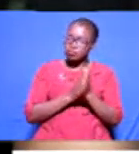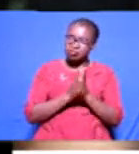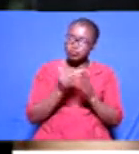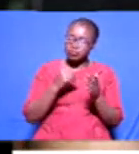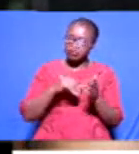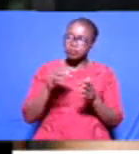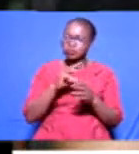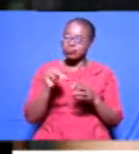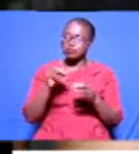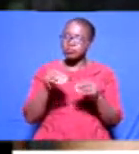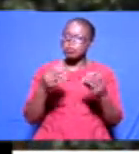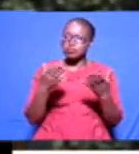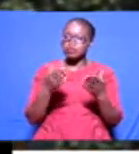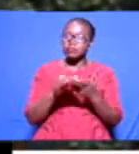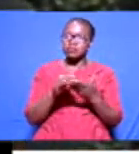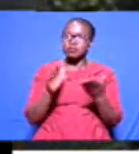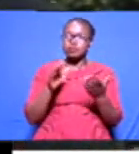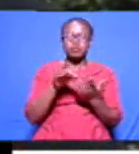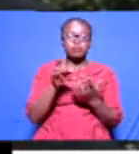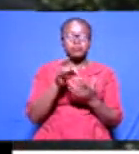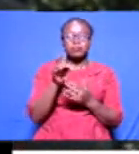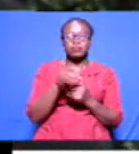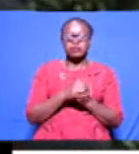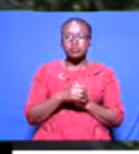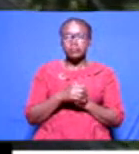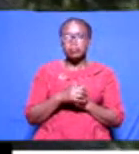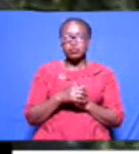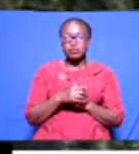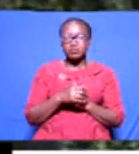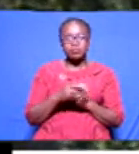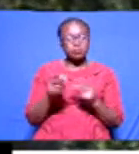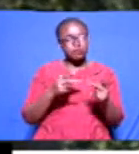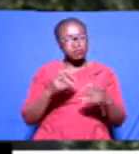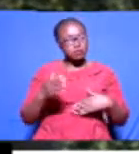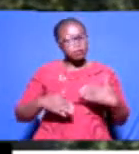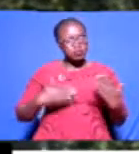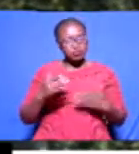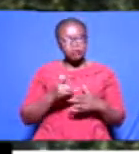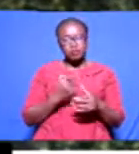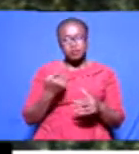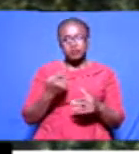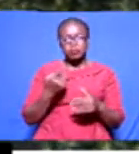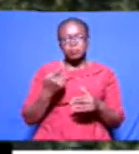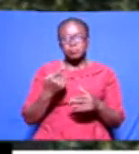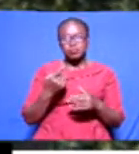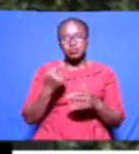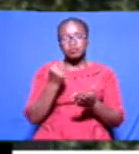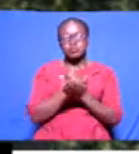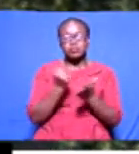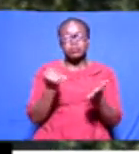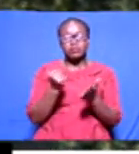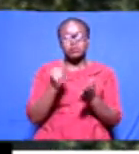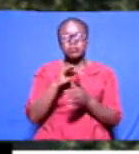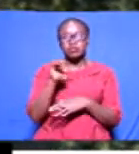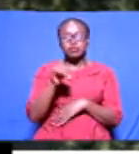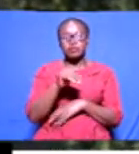offer you now even more choice. Great. Well, we're very excited, first of all, to bring the Domino's brand onto the Jumia